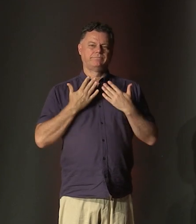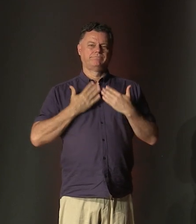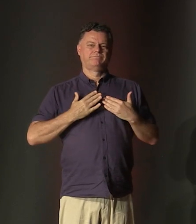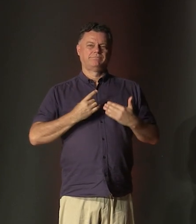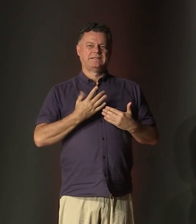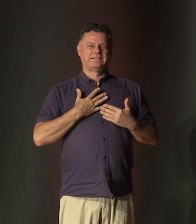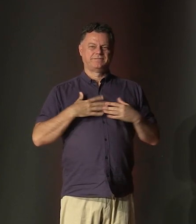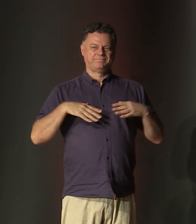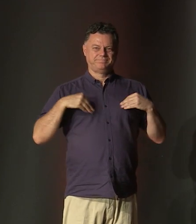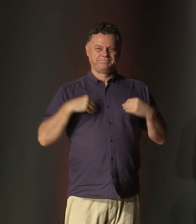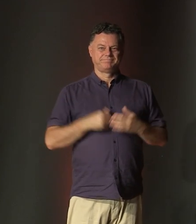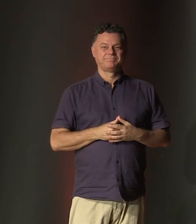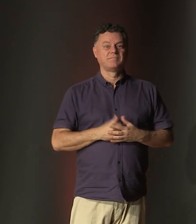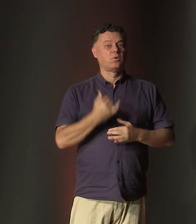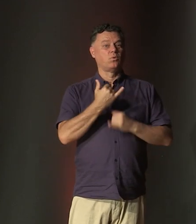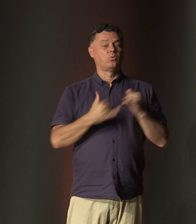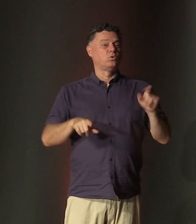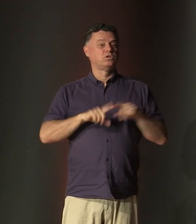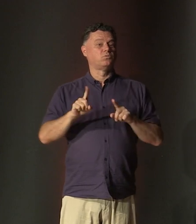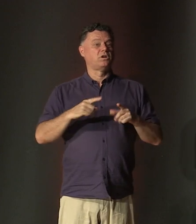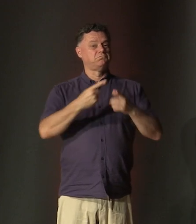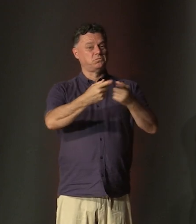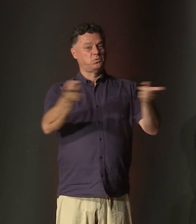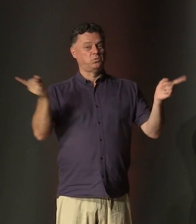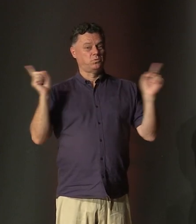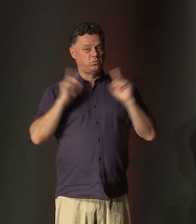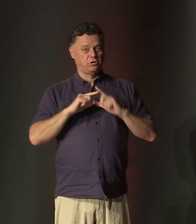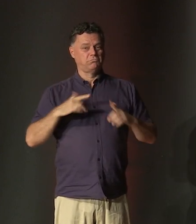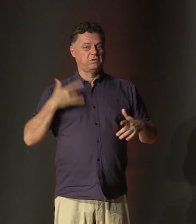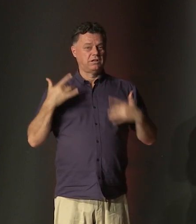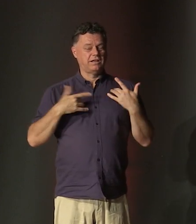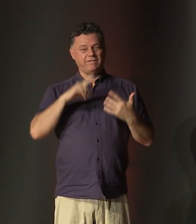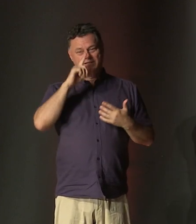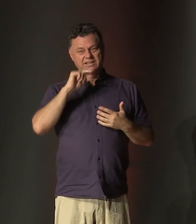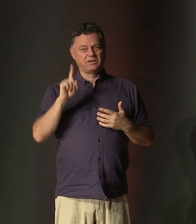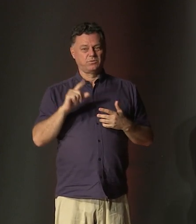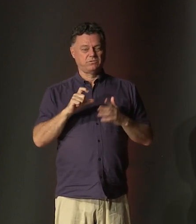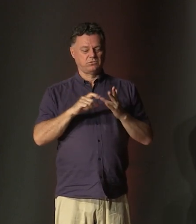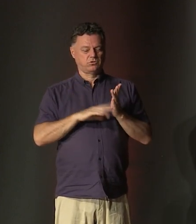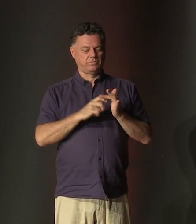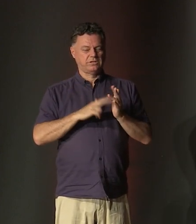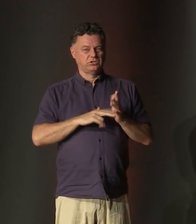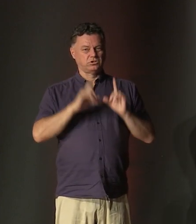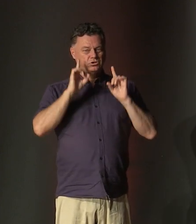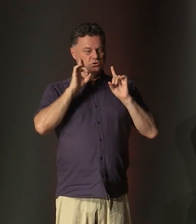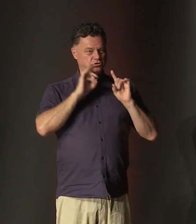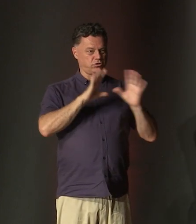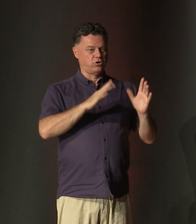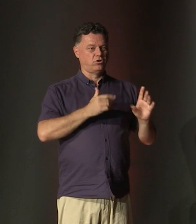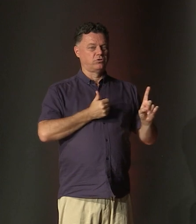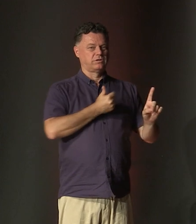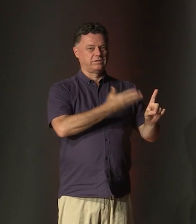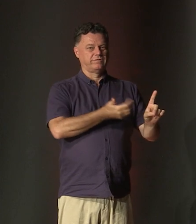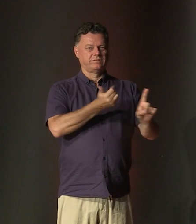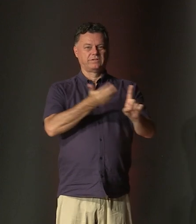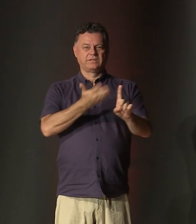Above all, I've learned that we all have opportunities to practice compassion and self-compassion in our